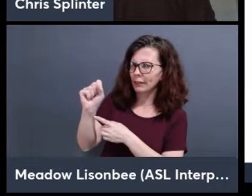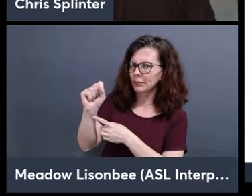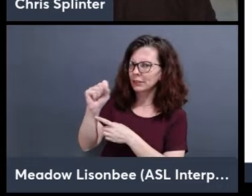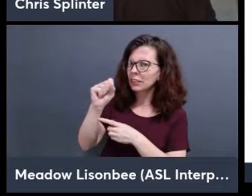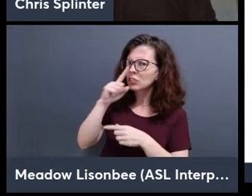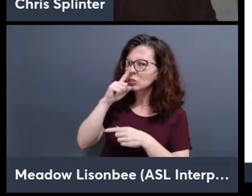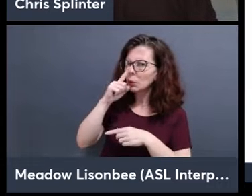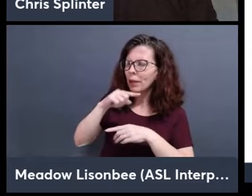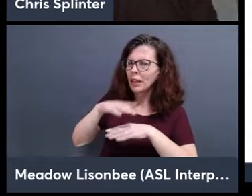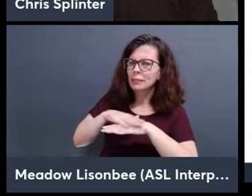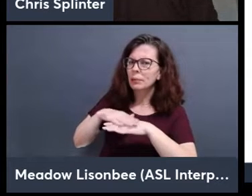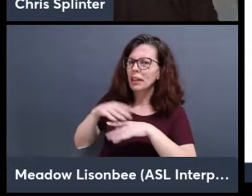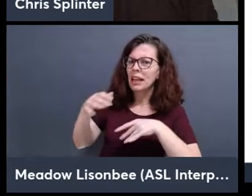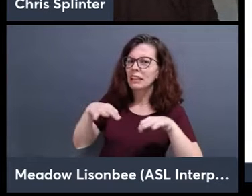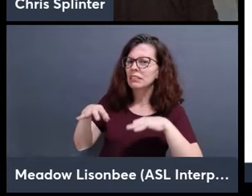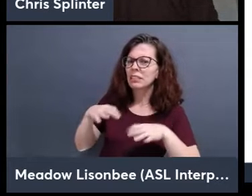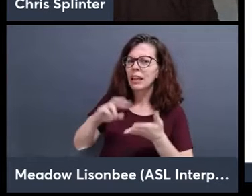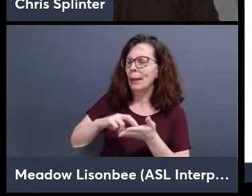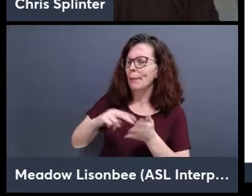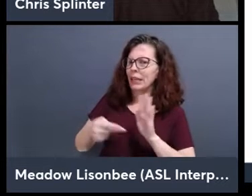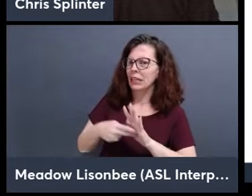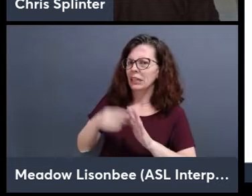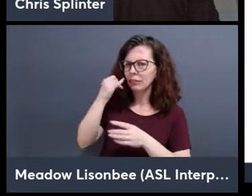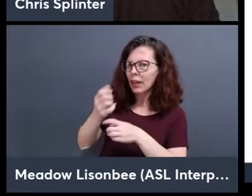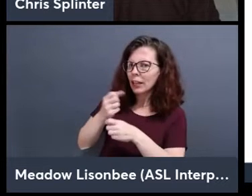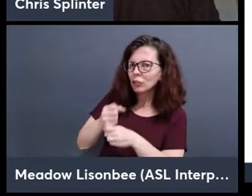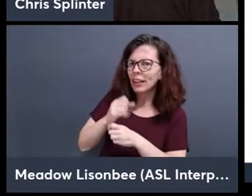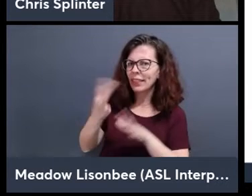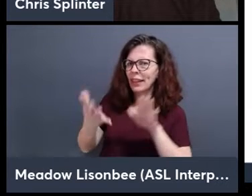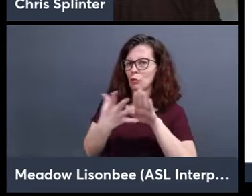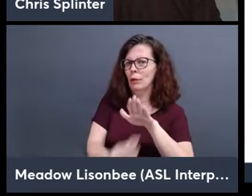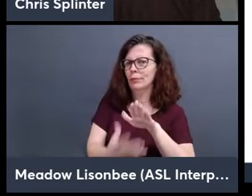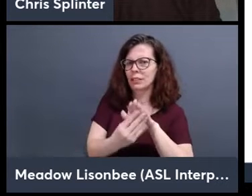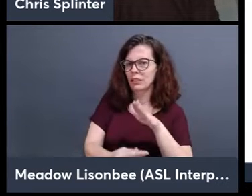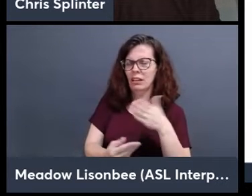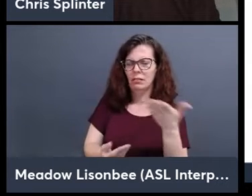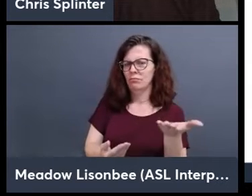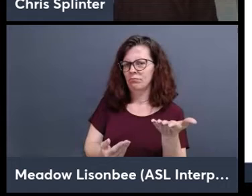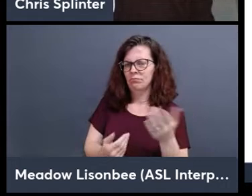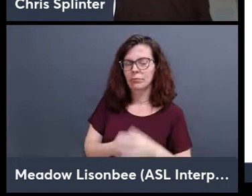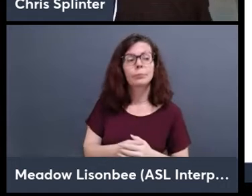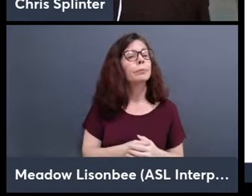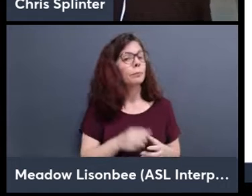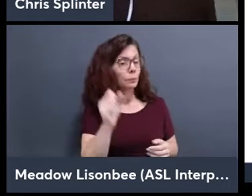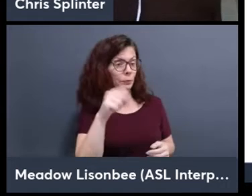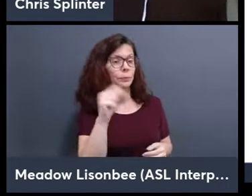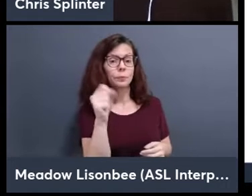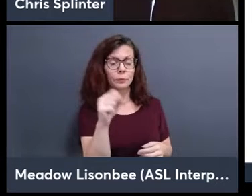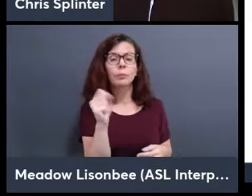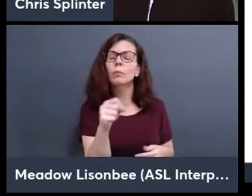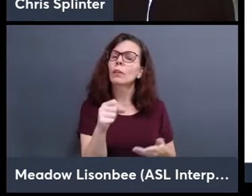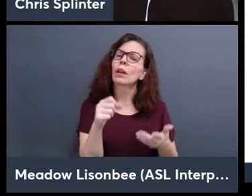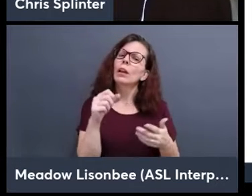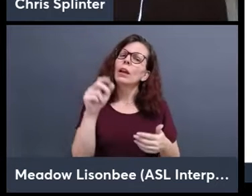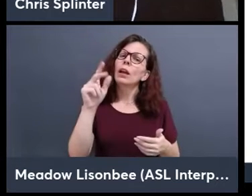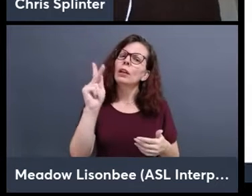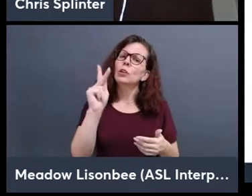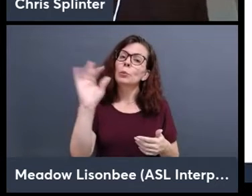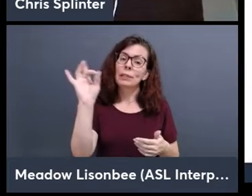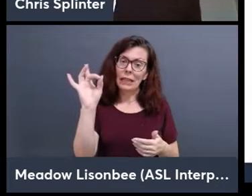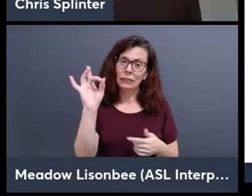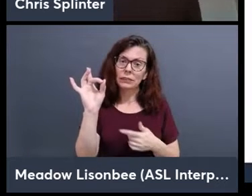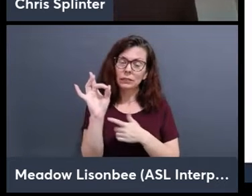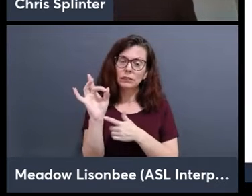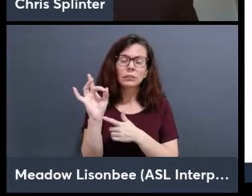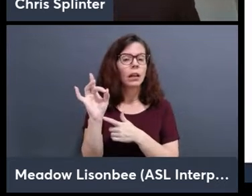high level of what did that actually mean when you created those replicas? Yeah, so in Kubernetes,